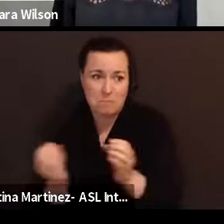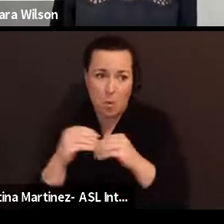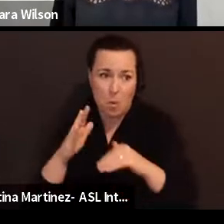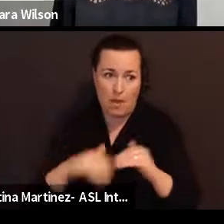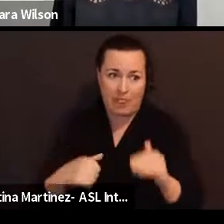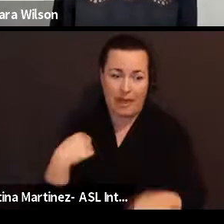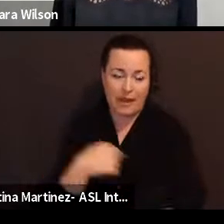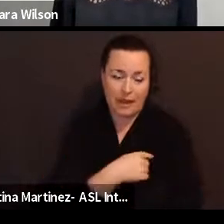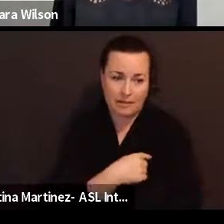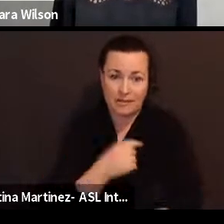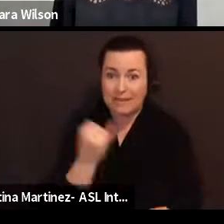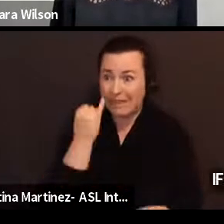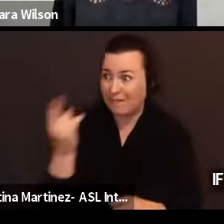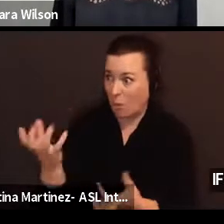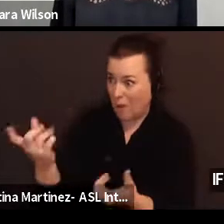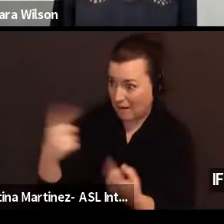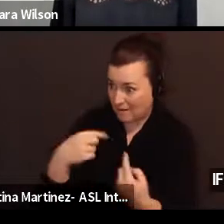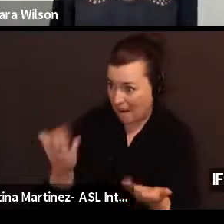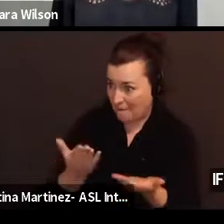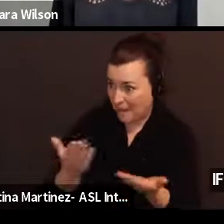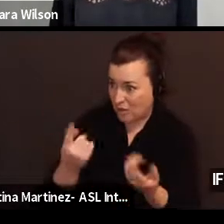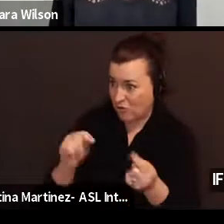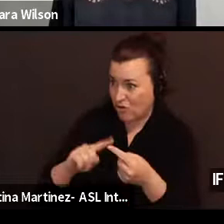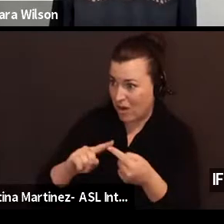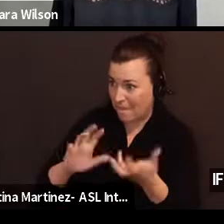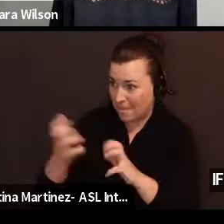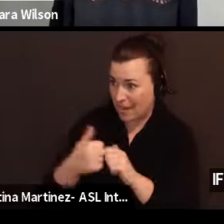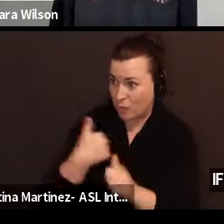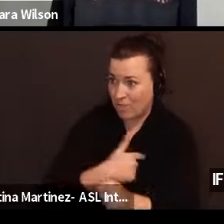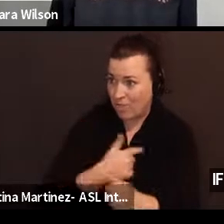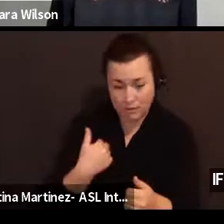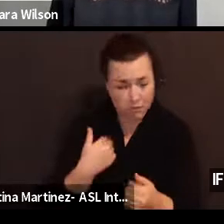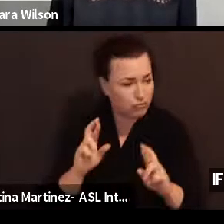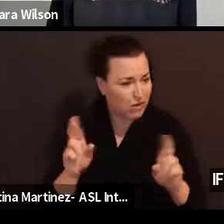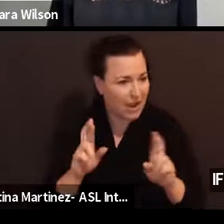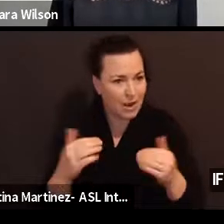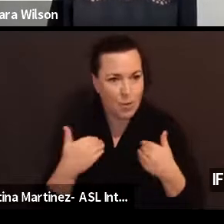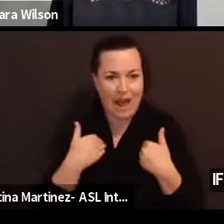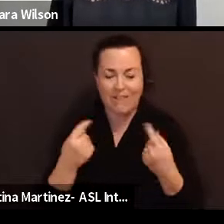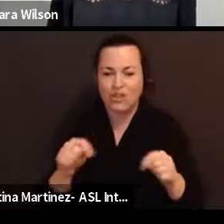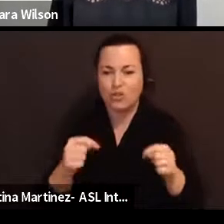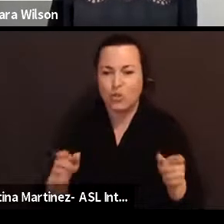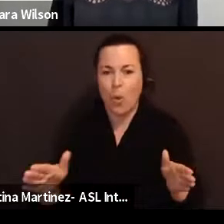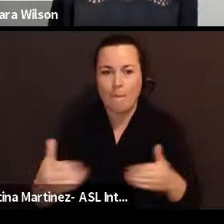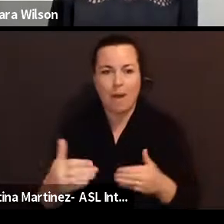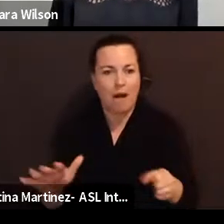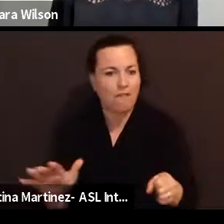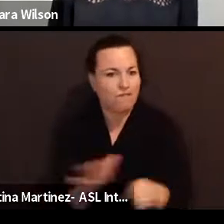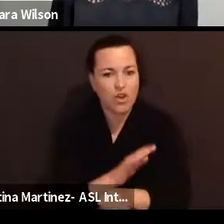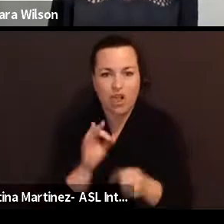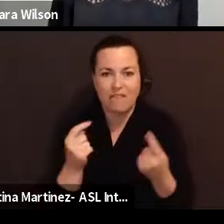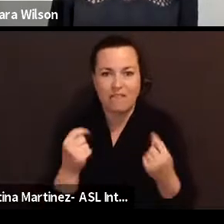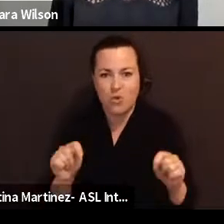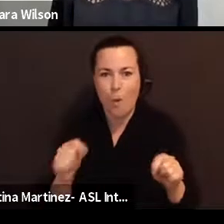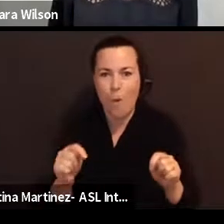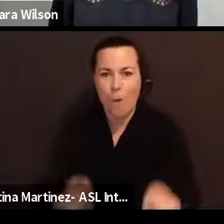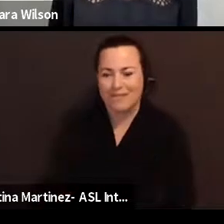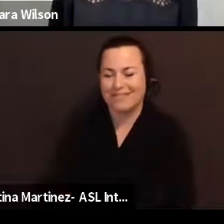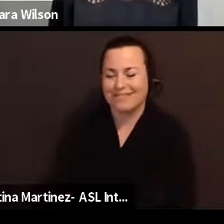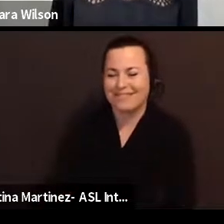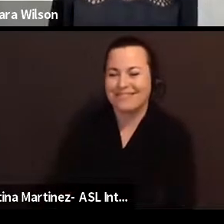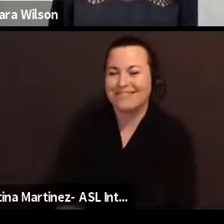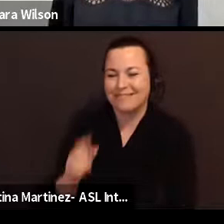play, we're ready. We got a whole toy box full of toys. And so look, we want people to